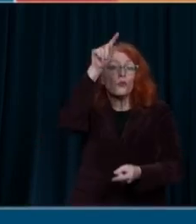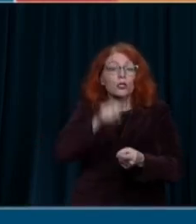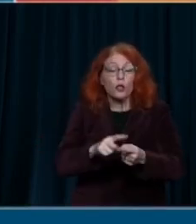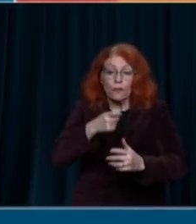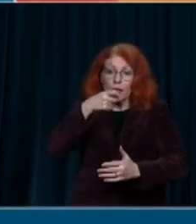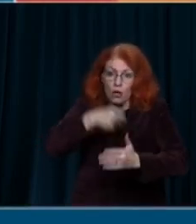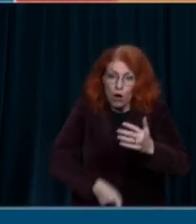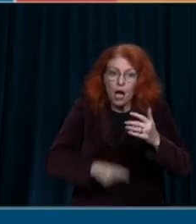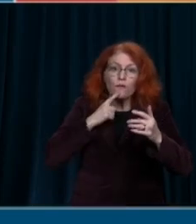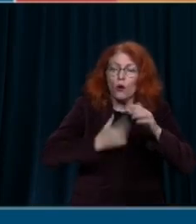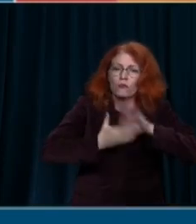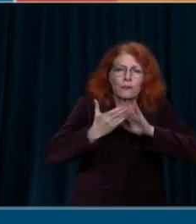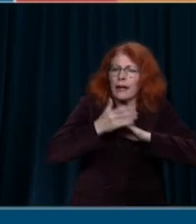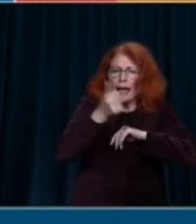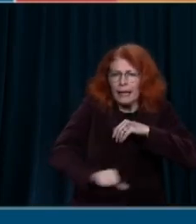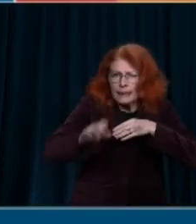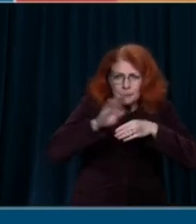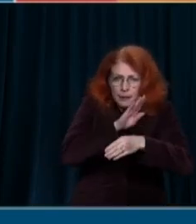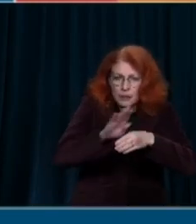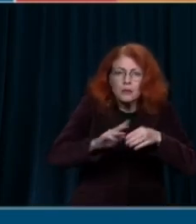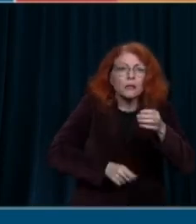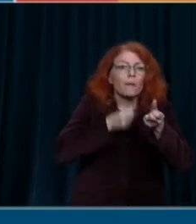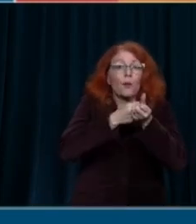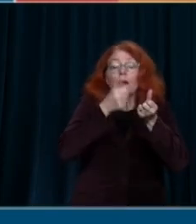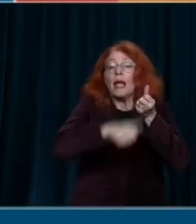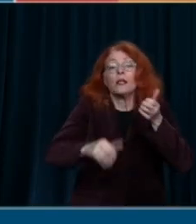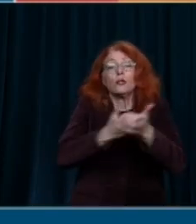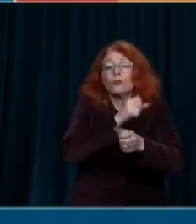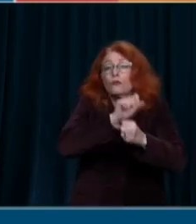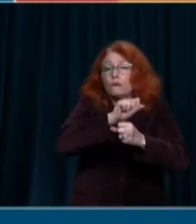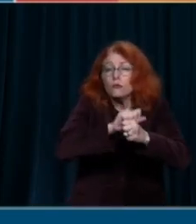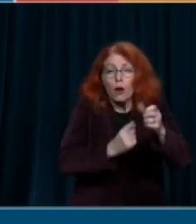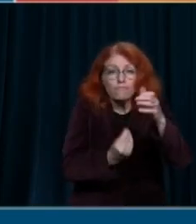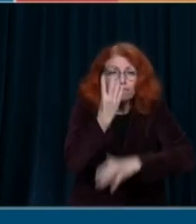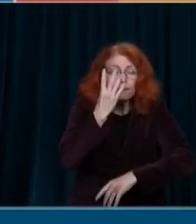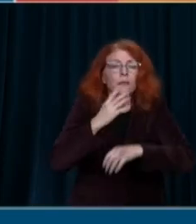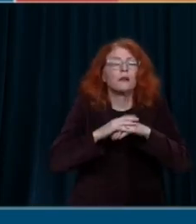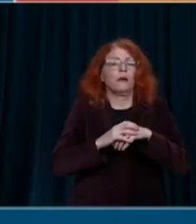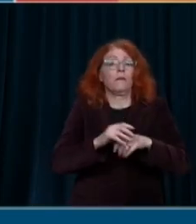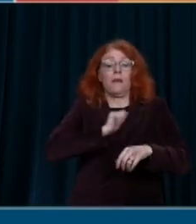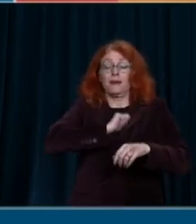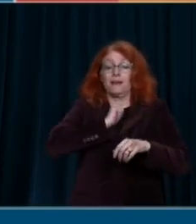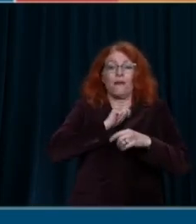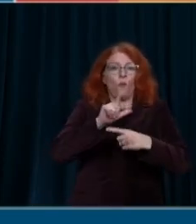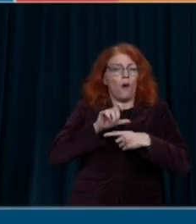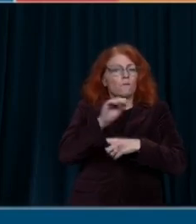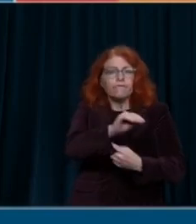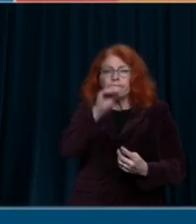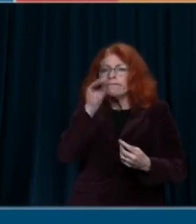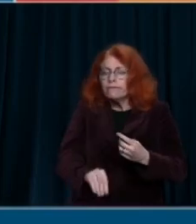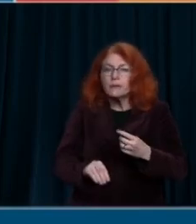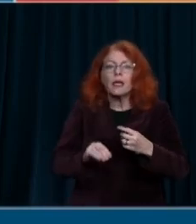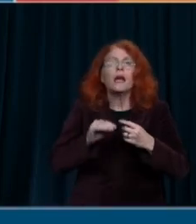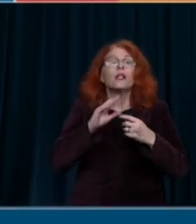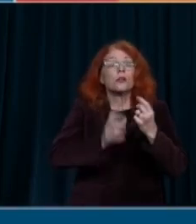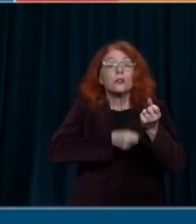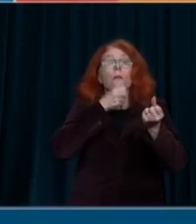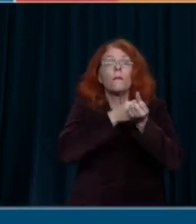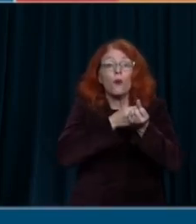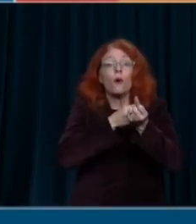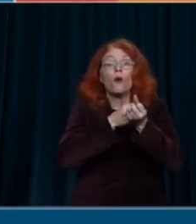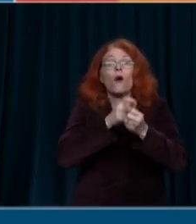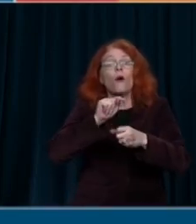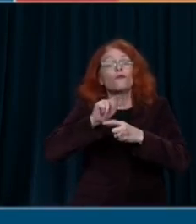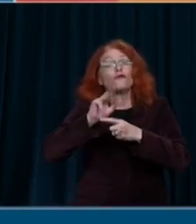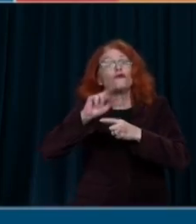takes to run any business, to support any new job growth. And I am 100% not only in support of the